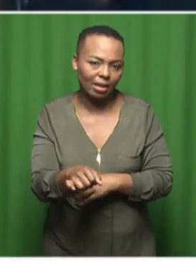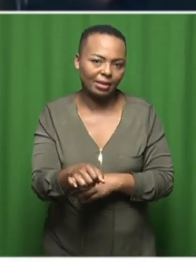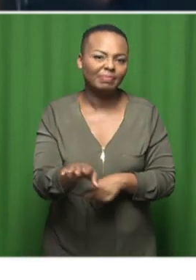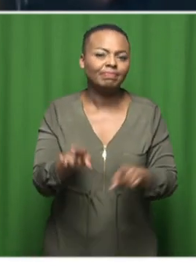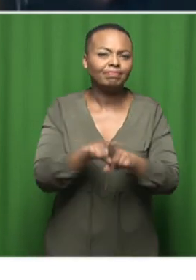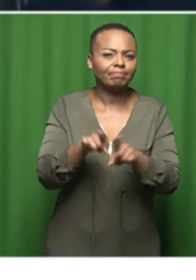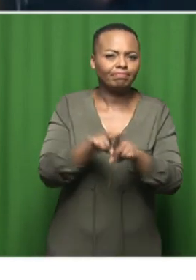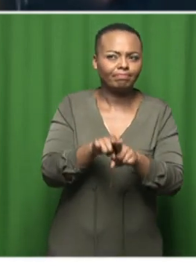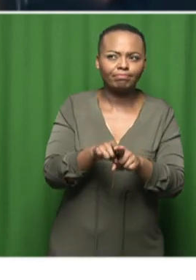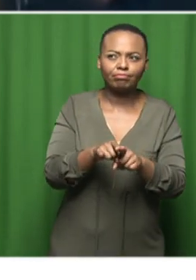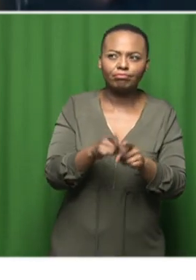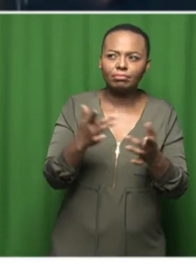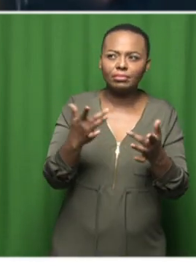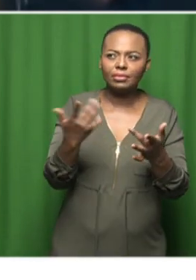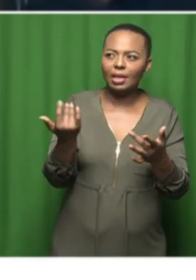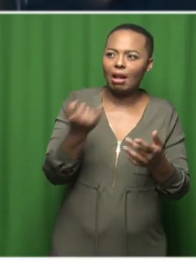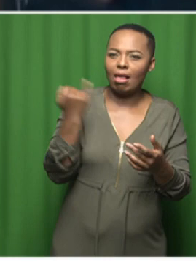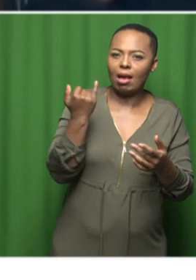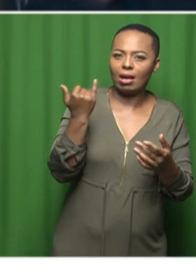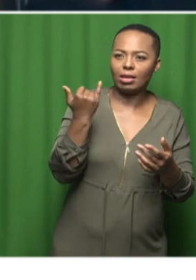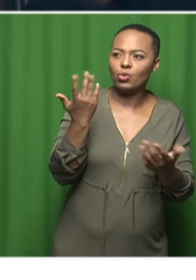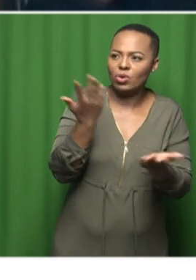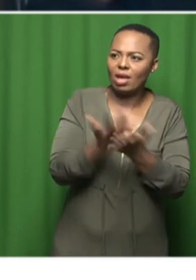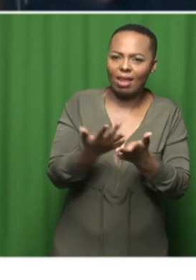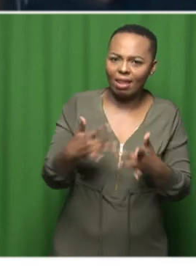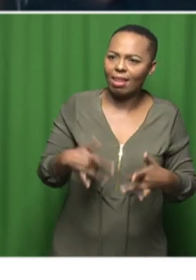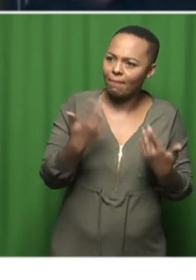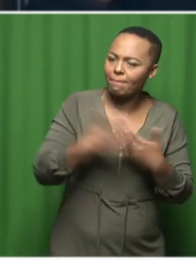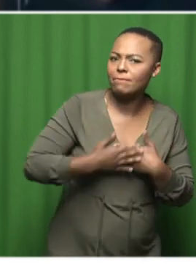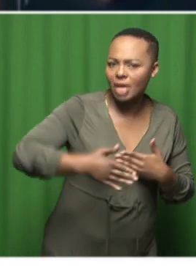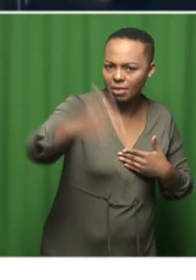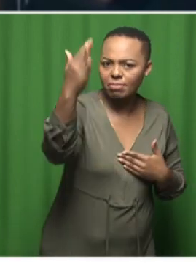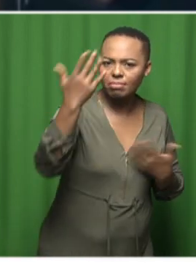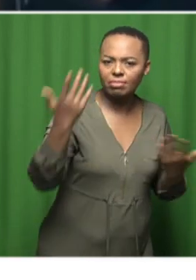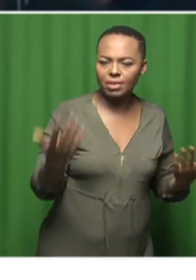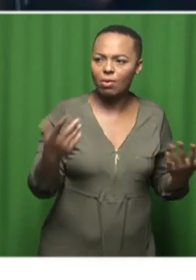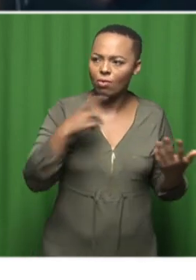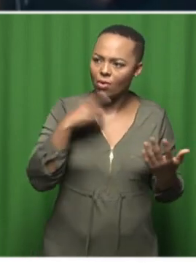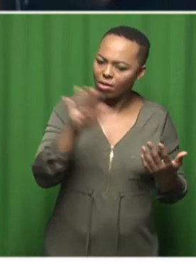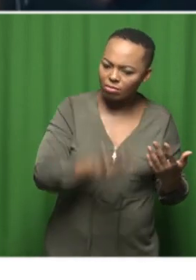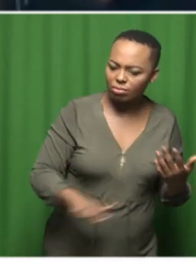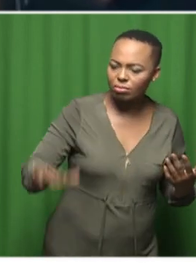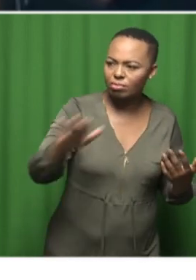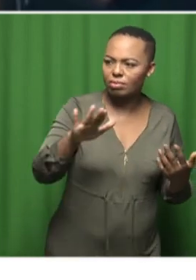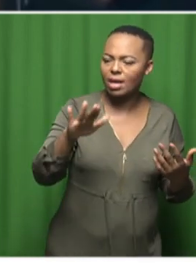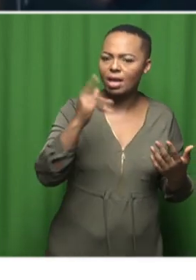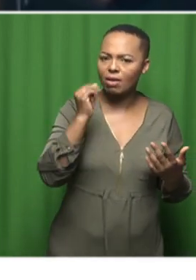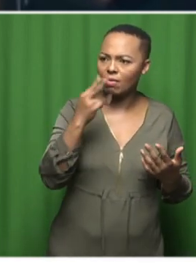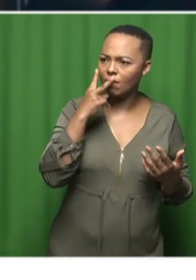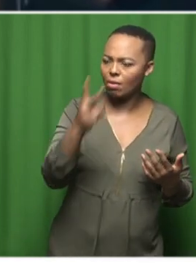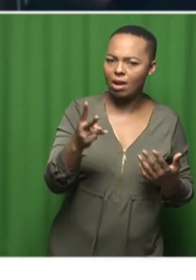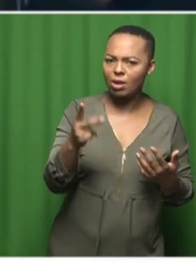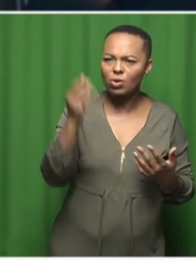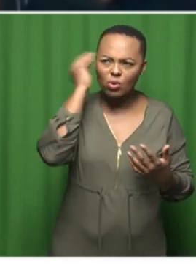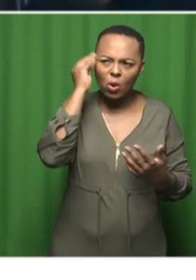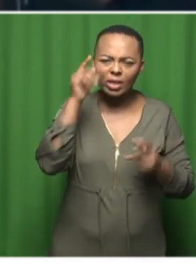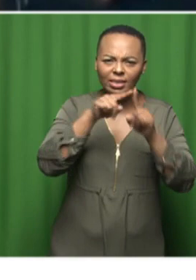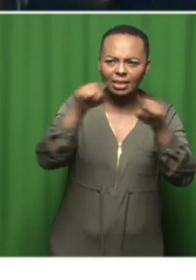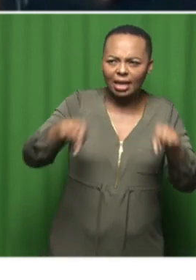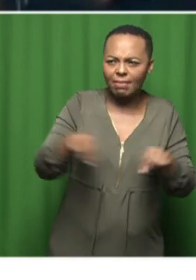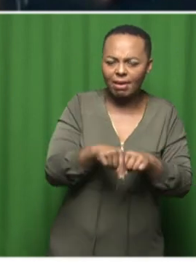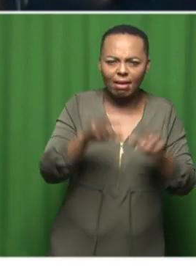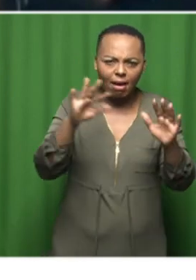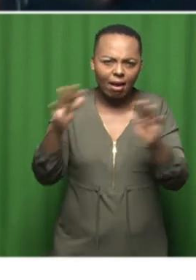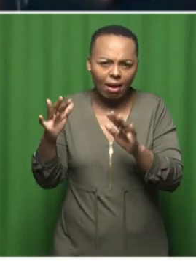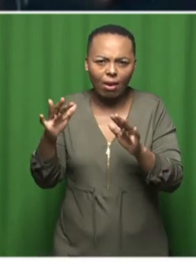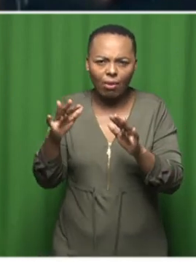so living, you know, if I can use that word, because it reflects its environment. And if you know how ceramics behave, the glazes